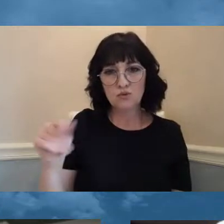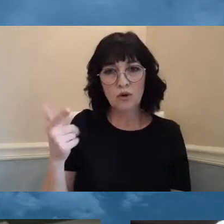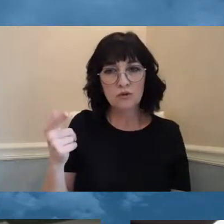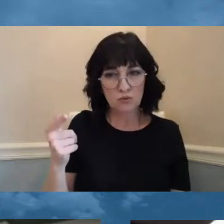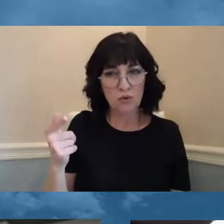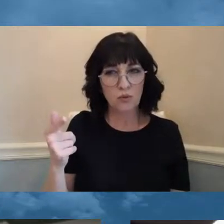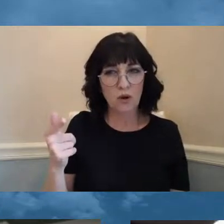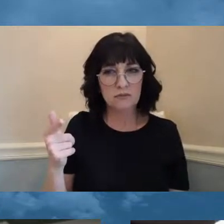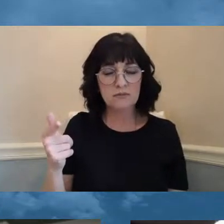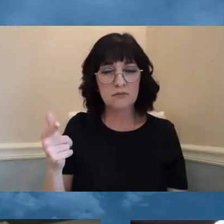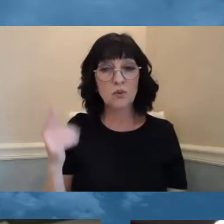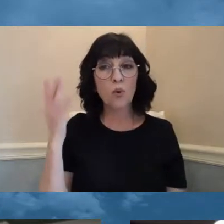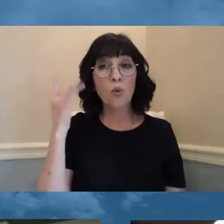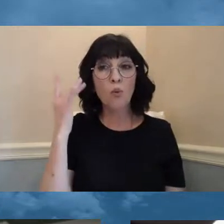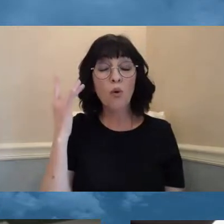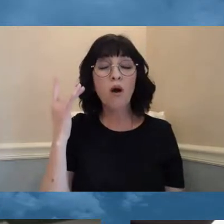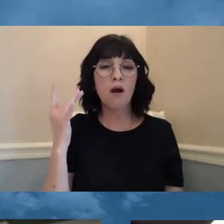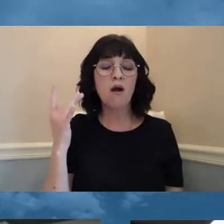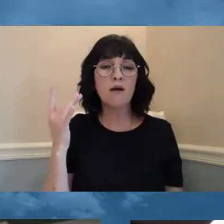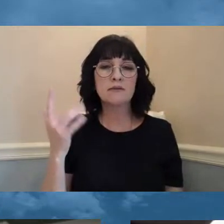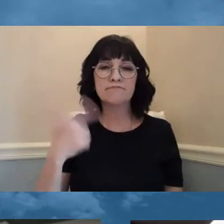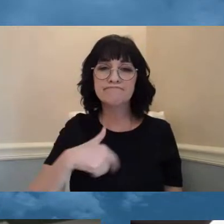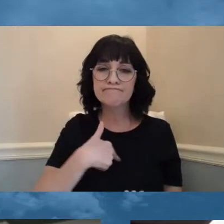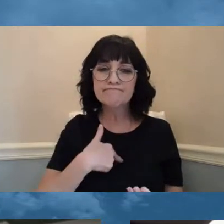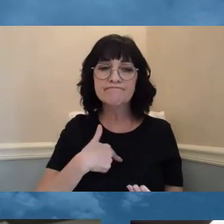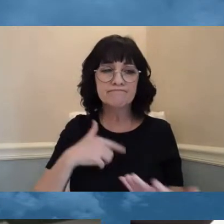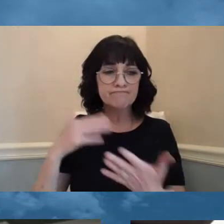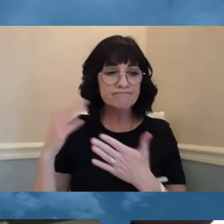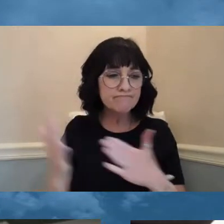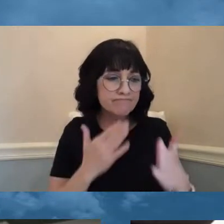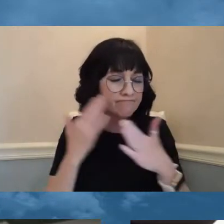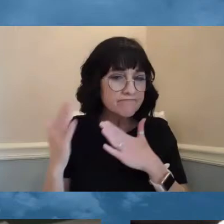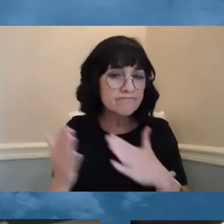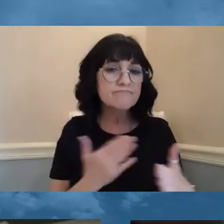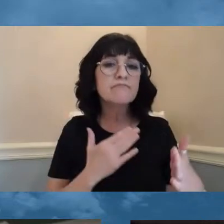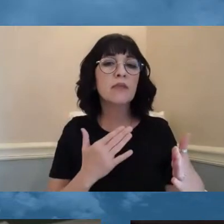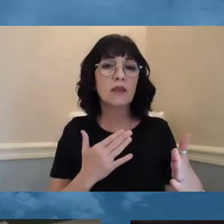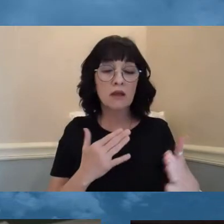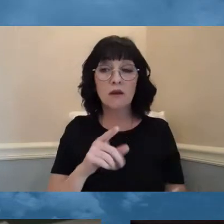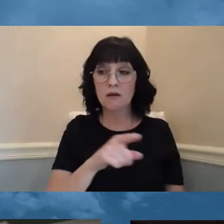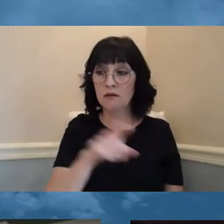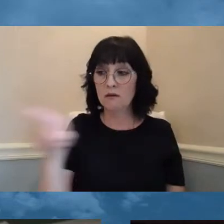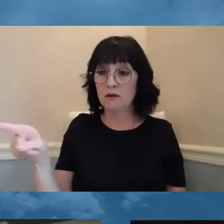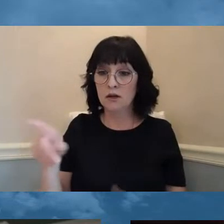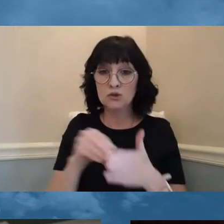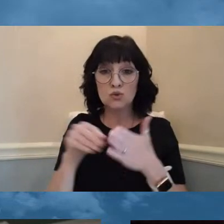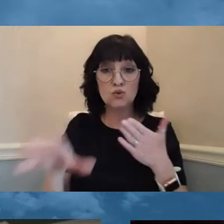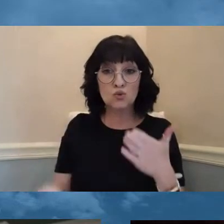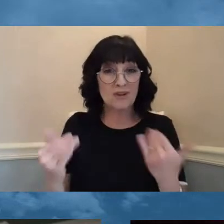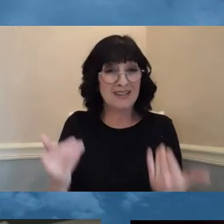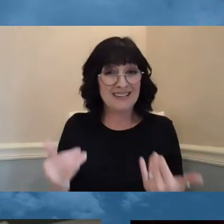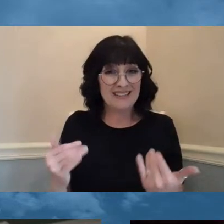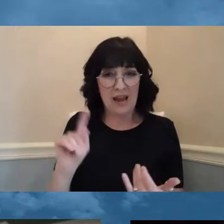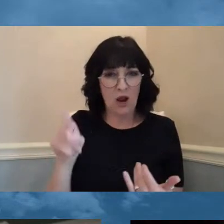get the students who are eligible to be vaccinated. Right now it's just 16